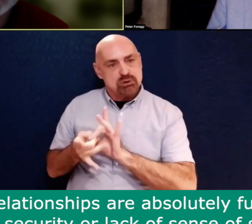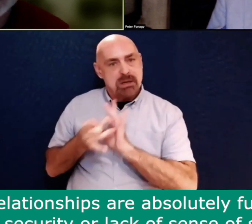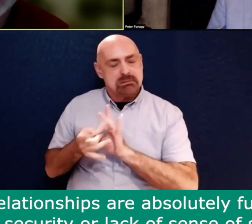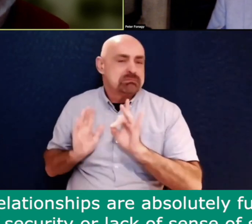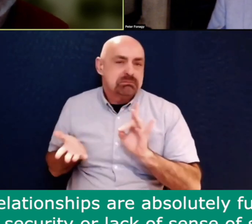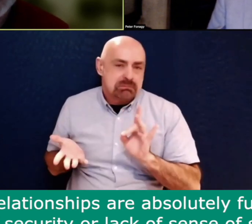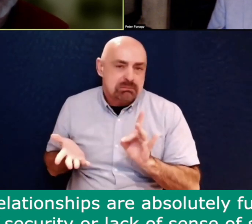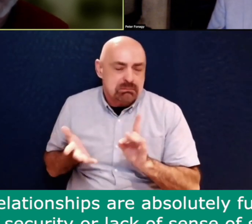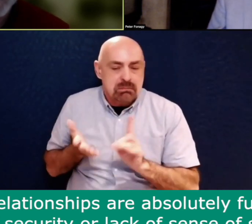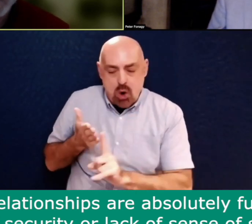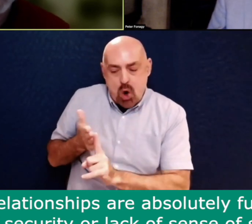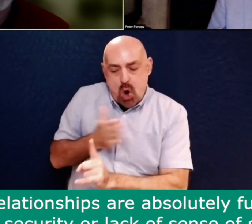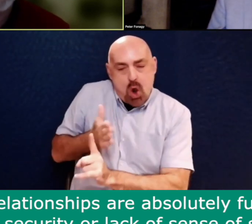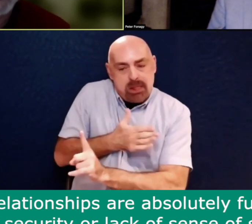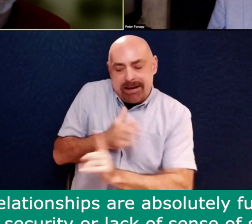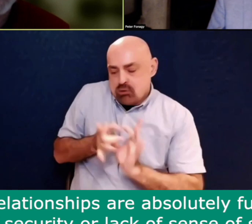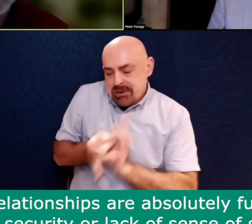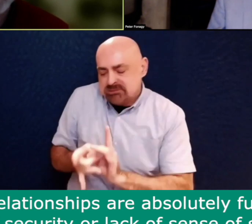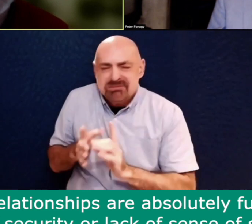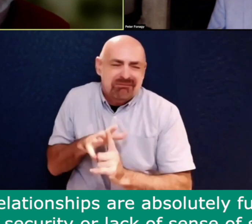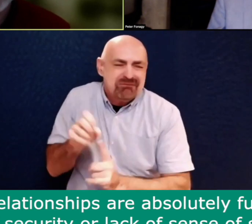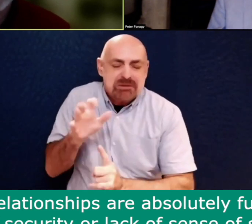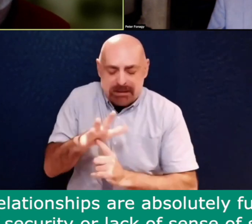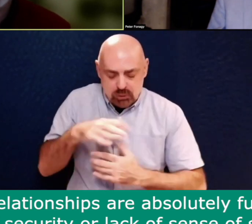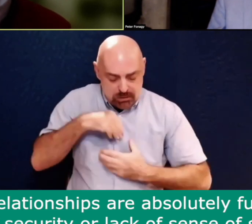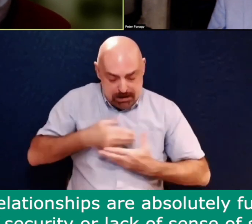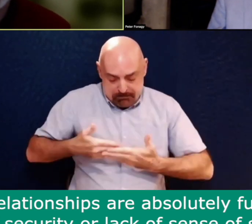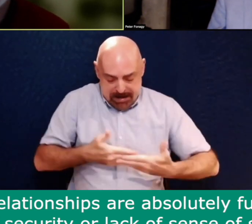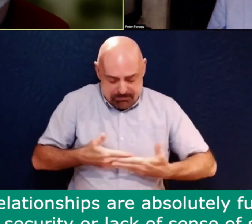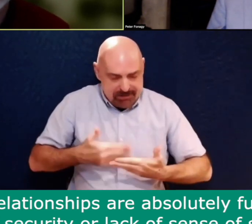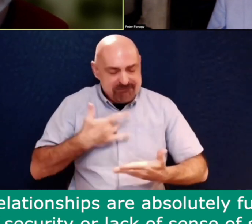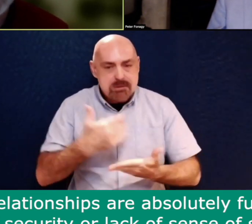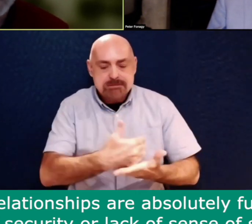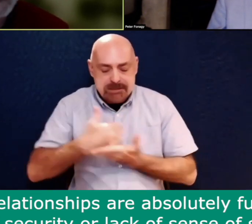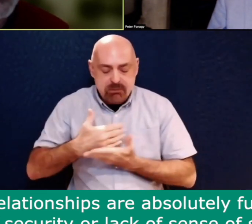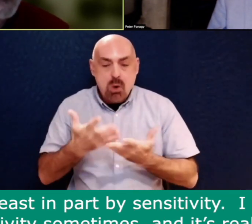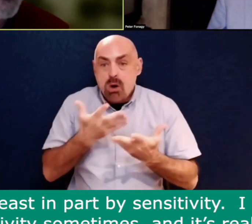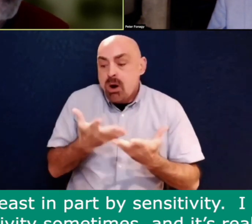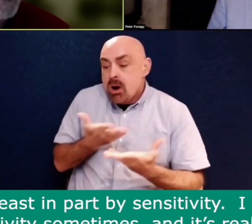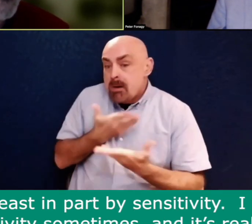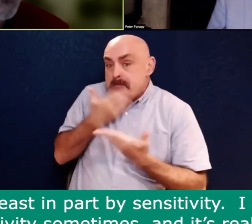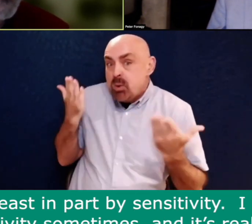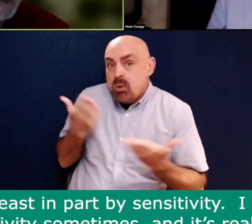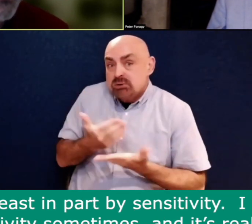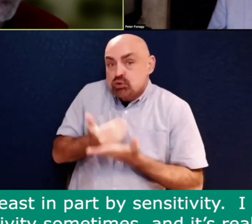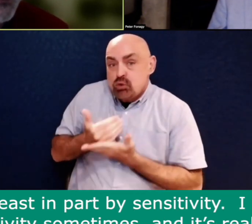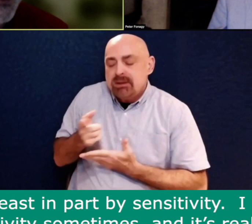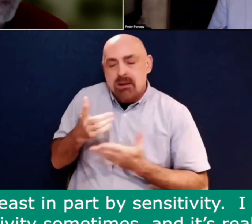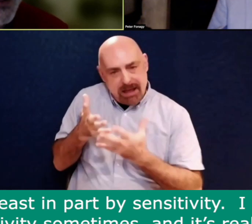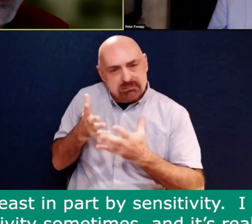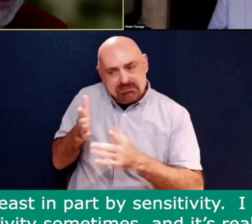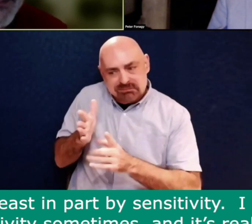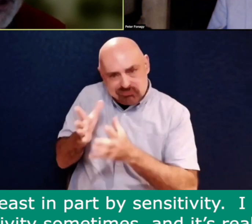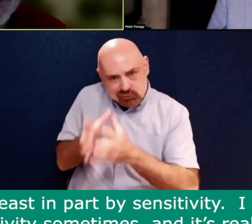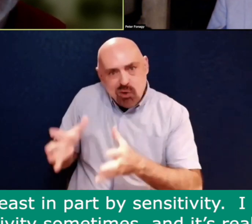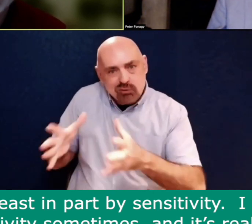early relationships are actually absolutely fundamental to people's sense of security or lack of sense of security, and that's fostered